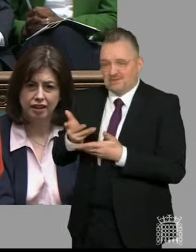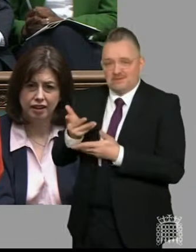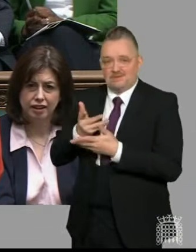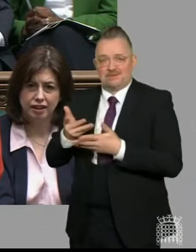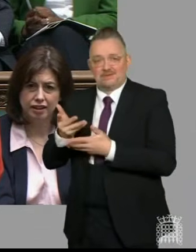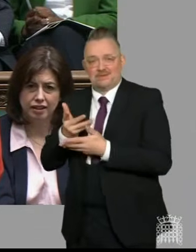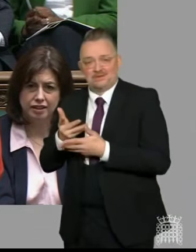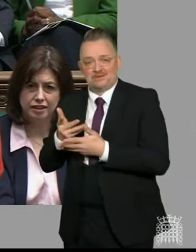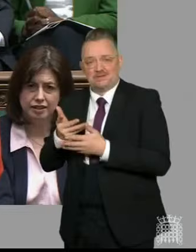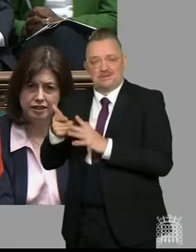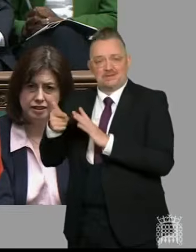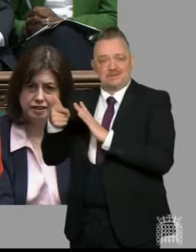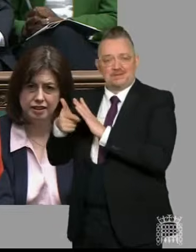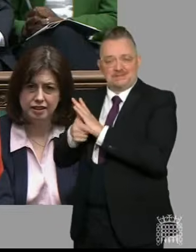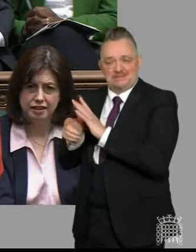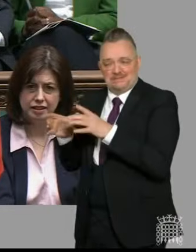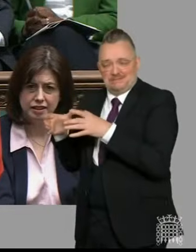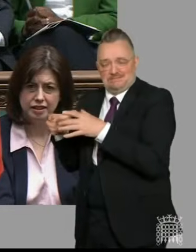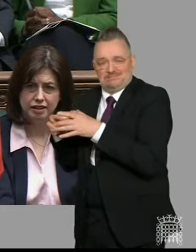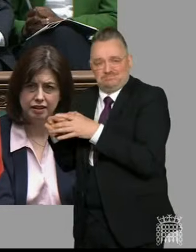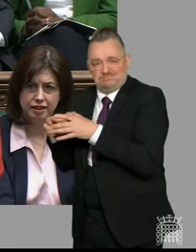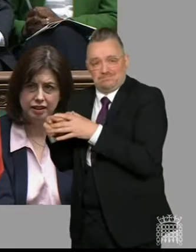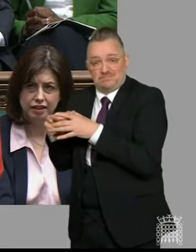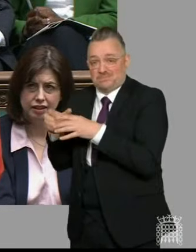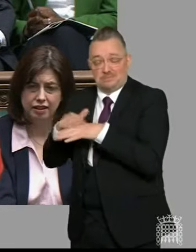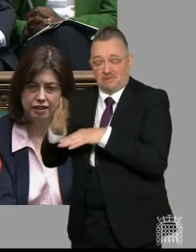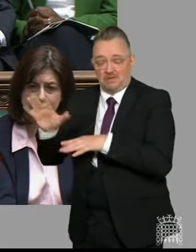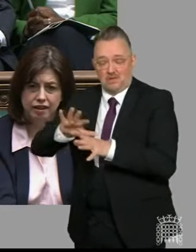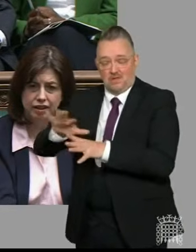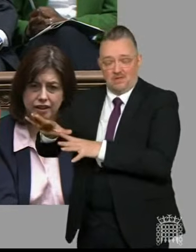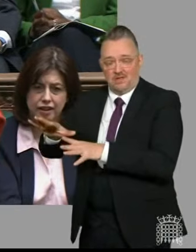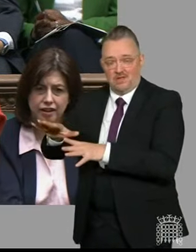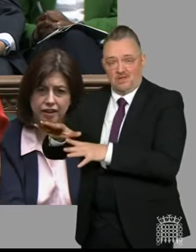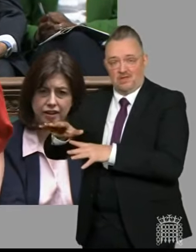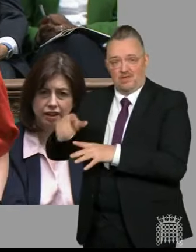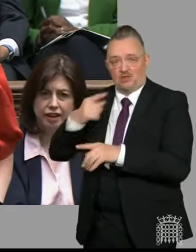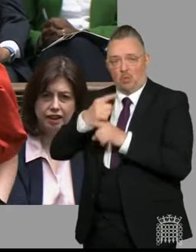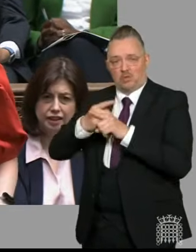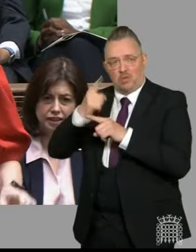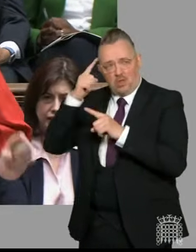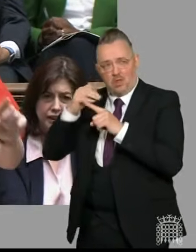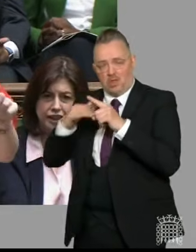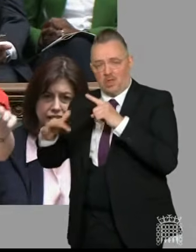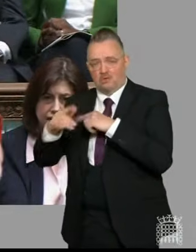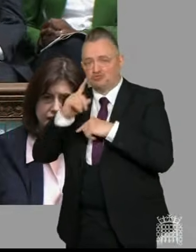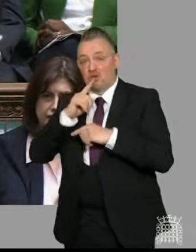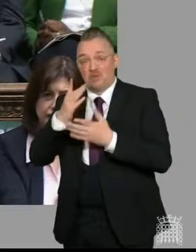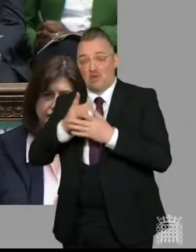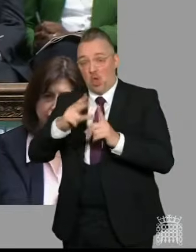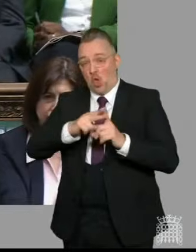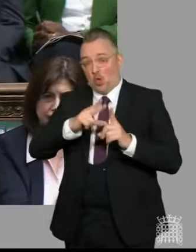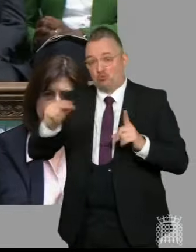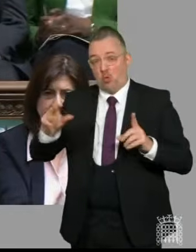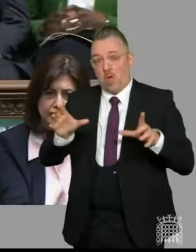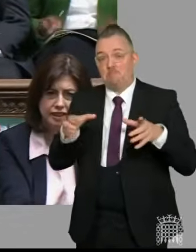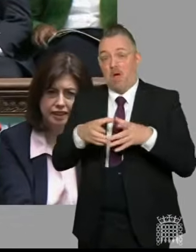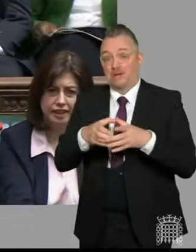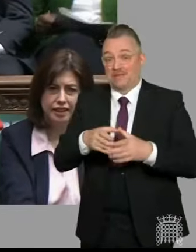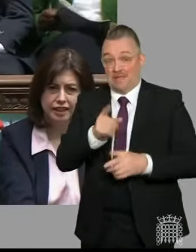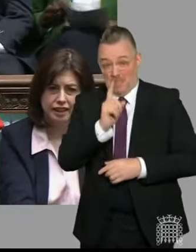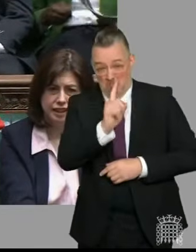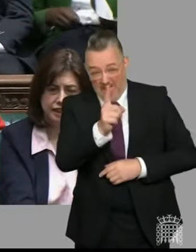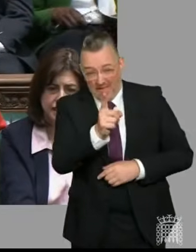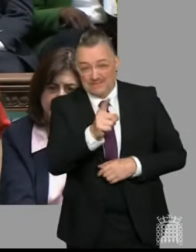Never mind some secretive deep state. It's the state of the Tory party that's the problem. They're in a deep state